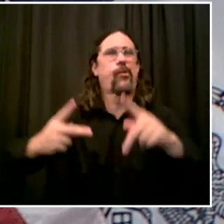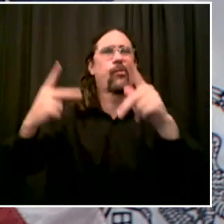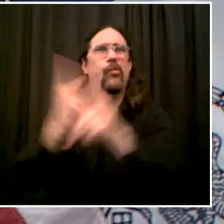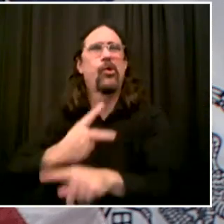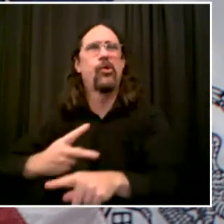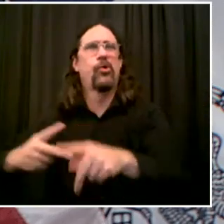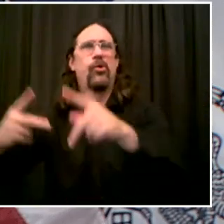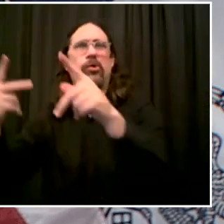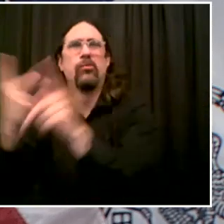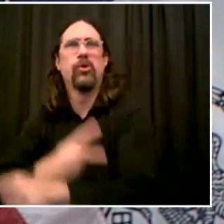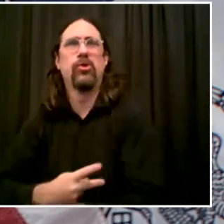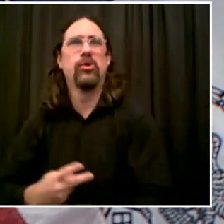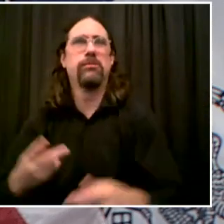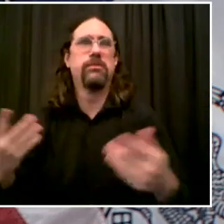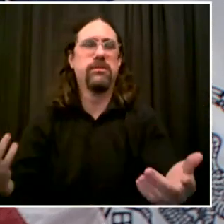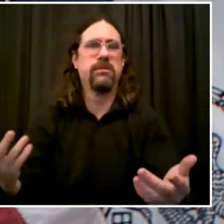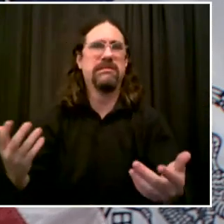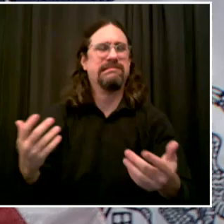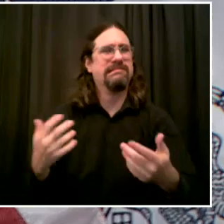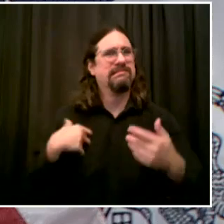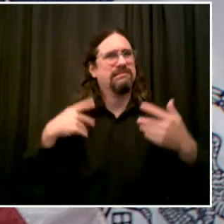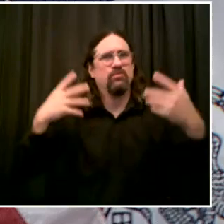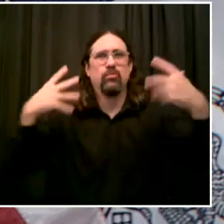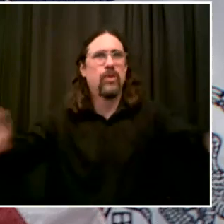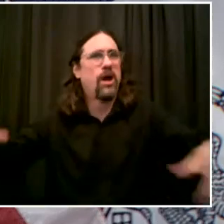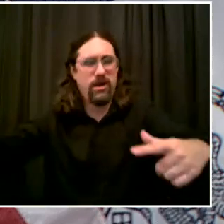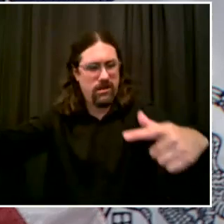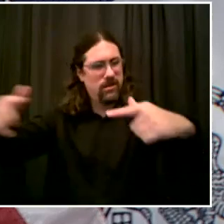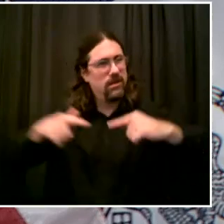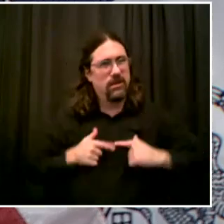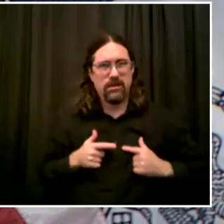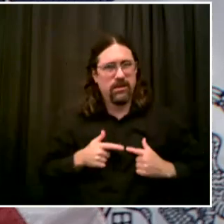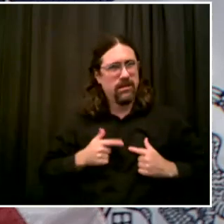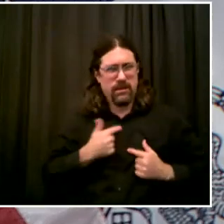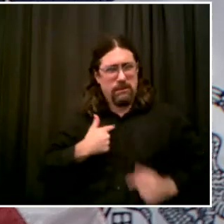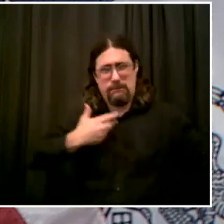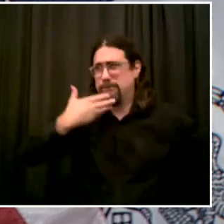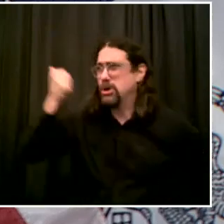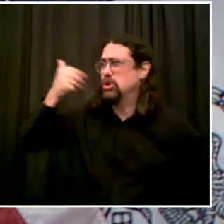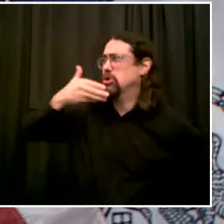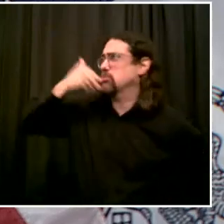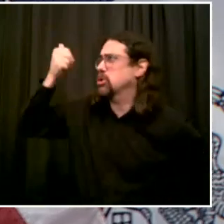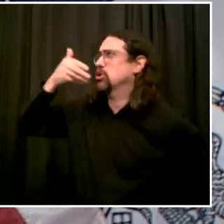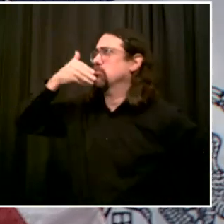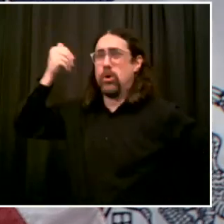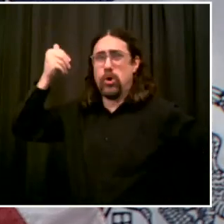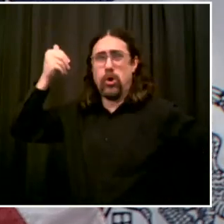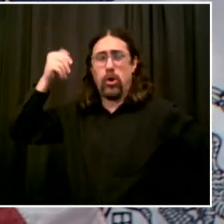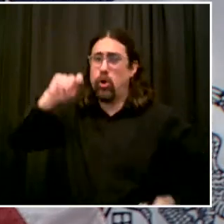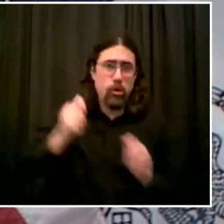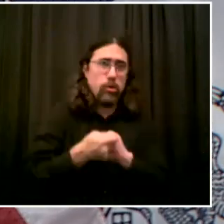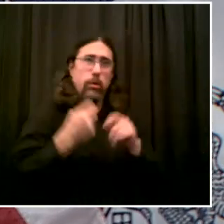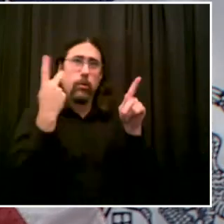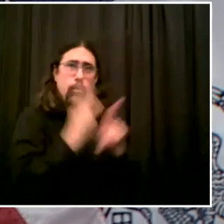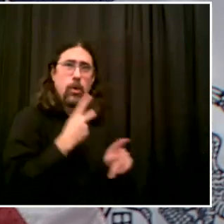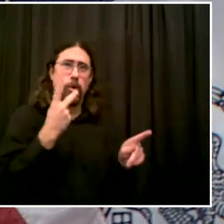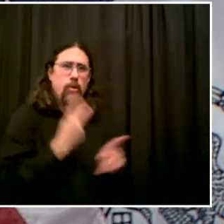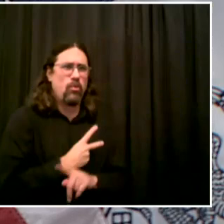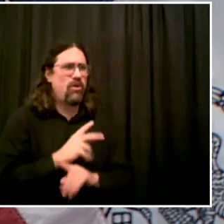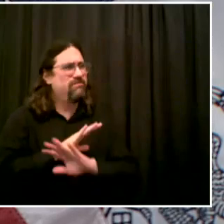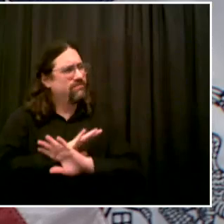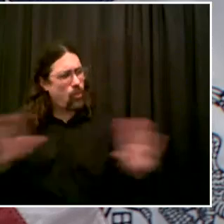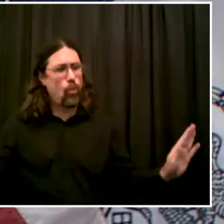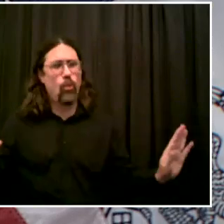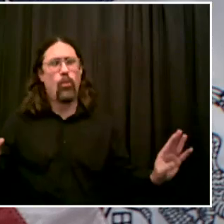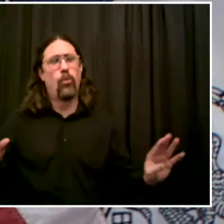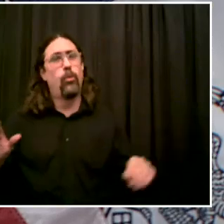watch, constantly learn, make sure we do not slip up and we keep the progress that we have sustained now for many weeks. So a